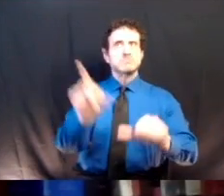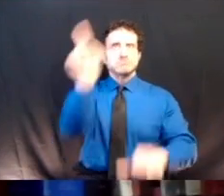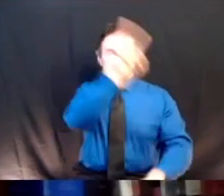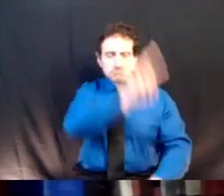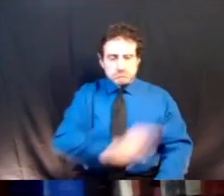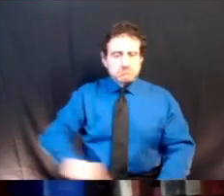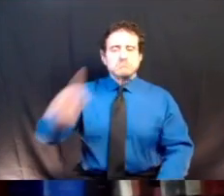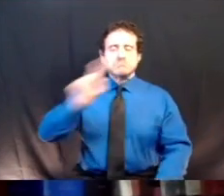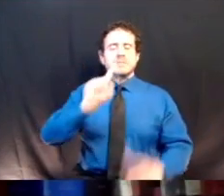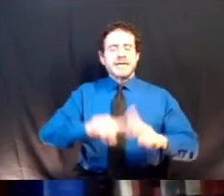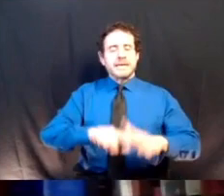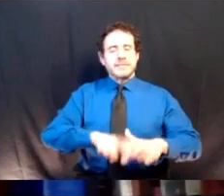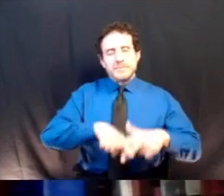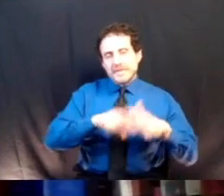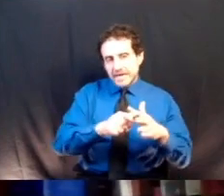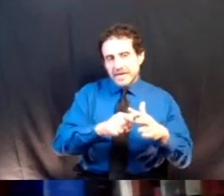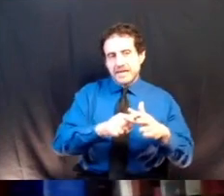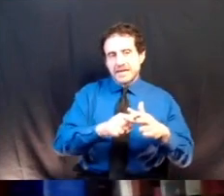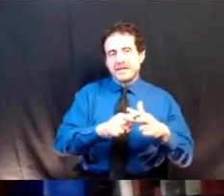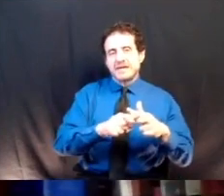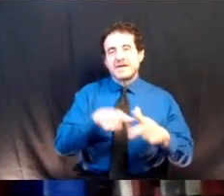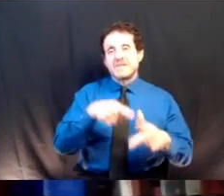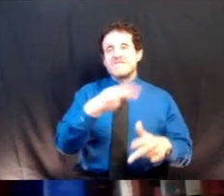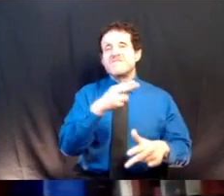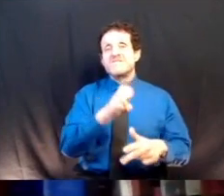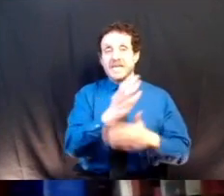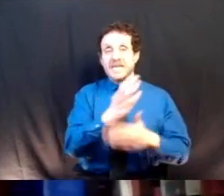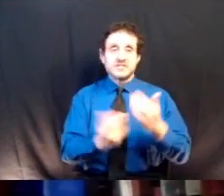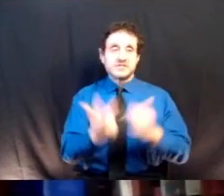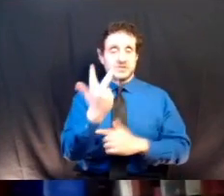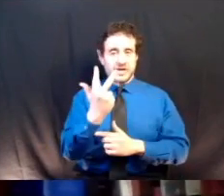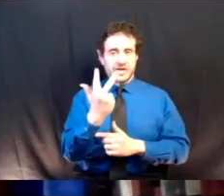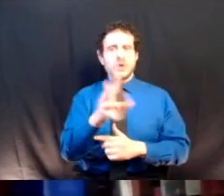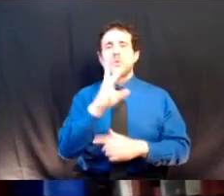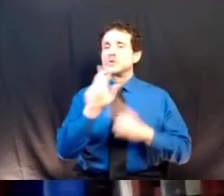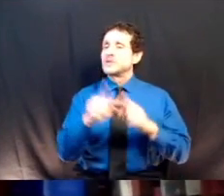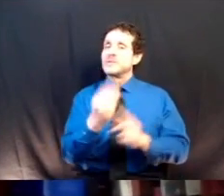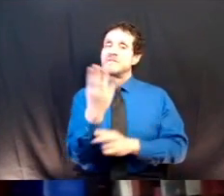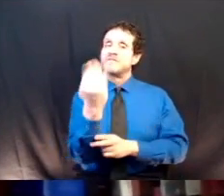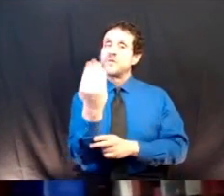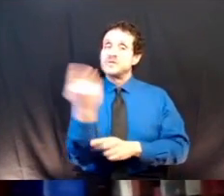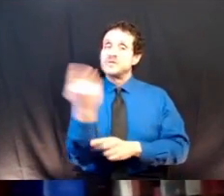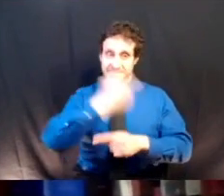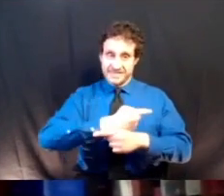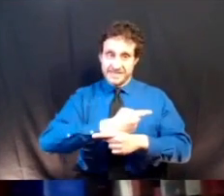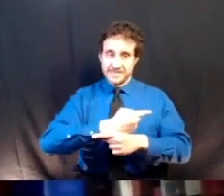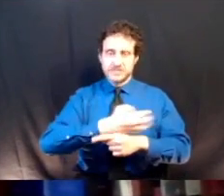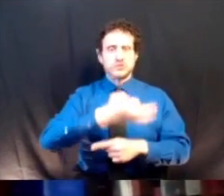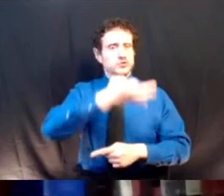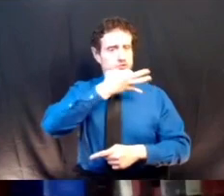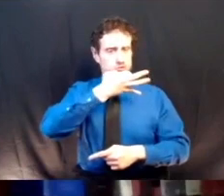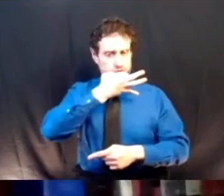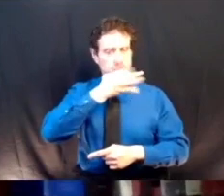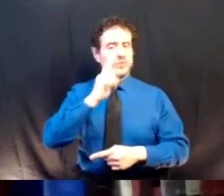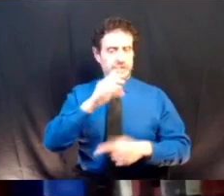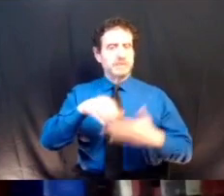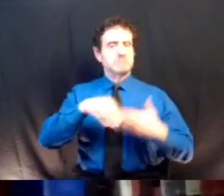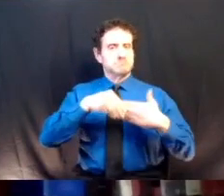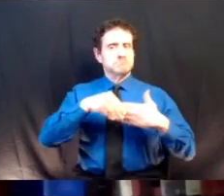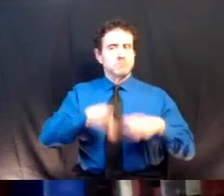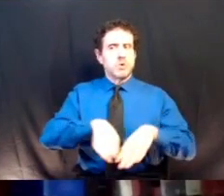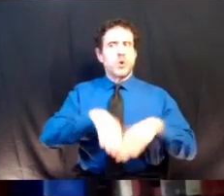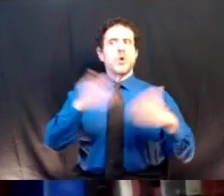few short days. I mean, literally, we're talking about 14 days. So I think it's useful, though, to